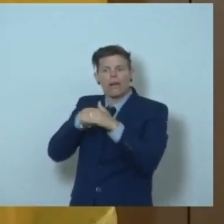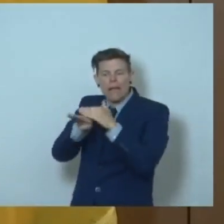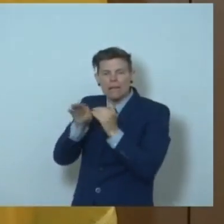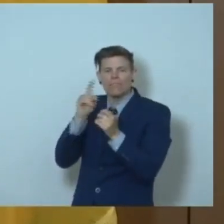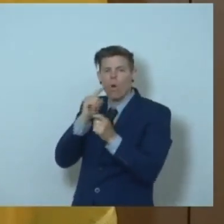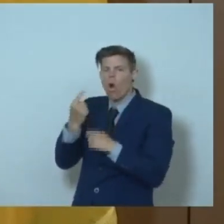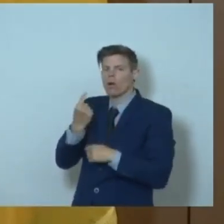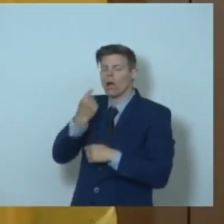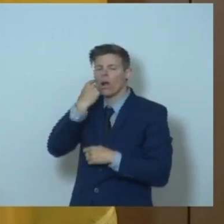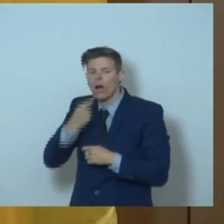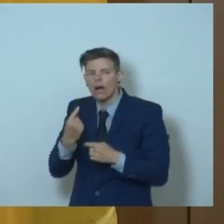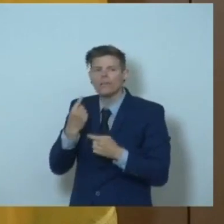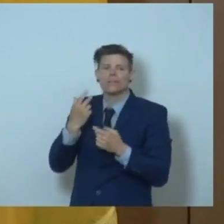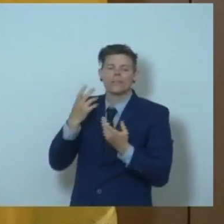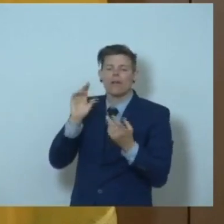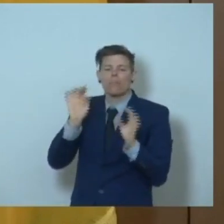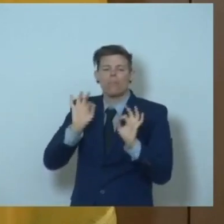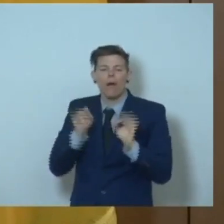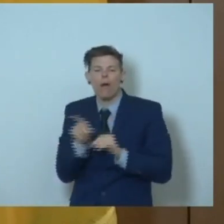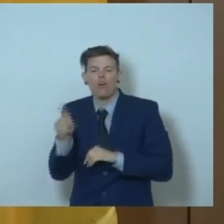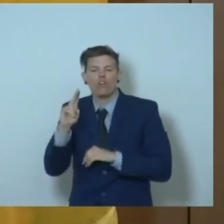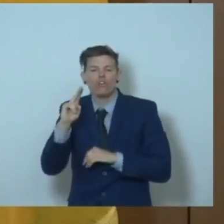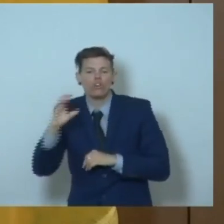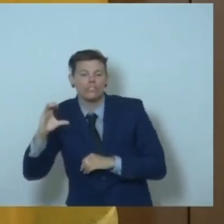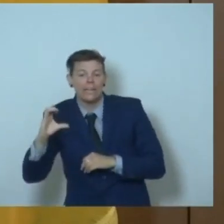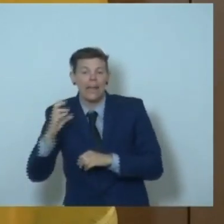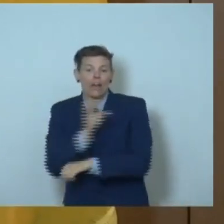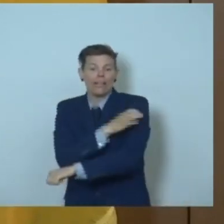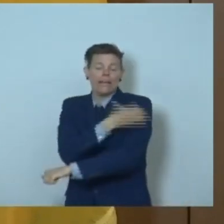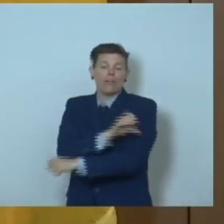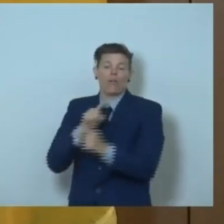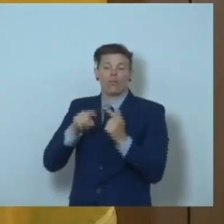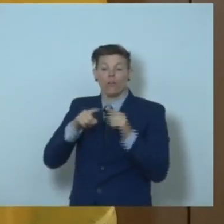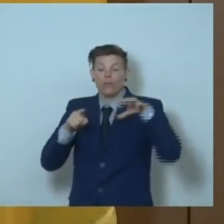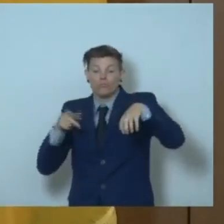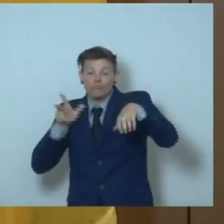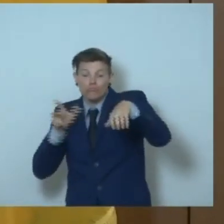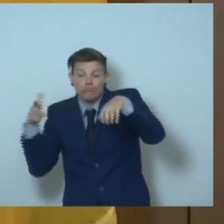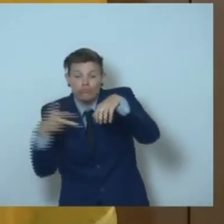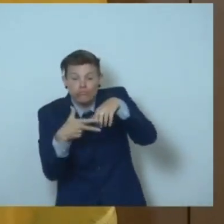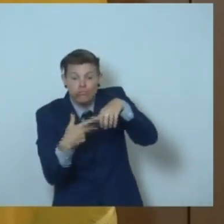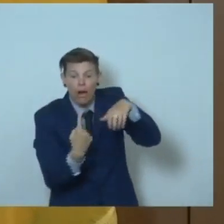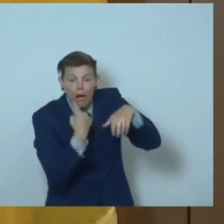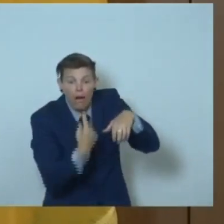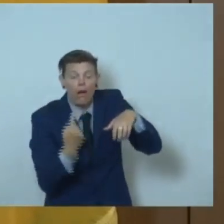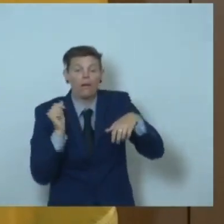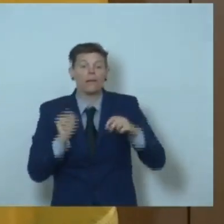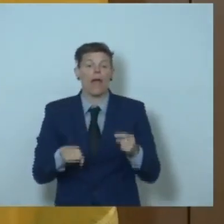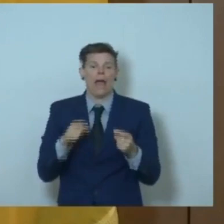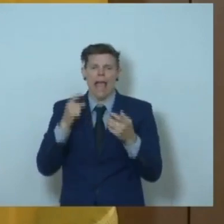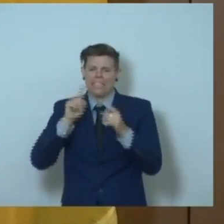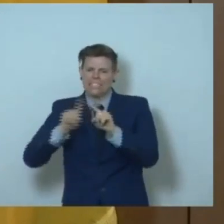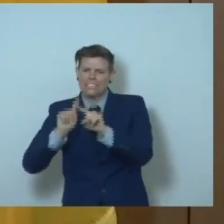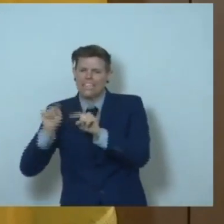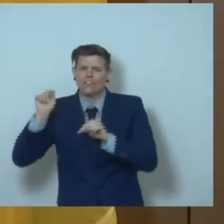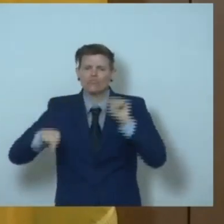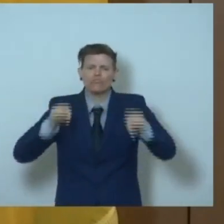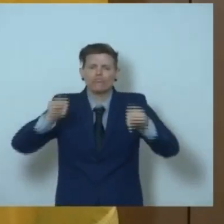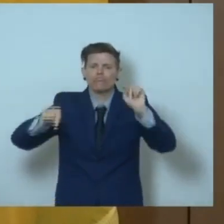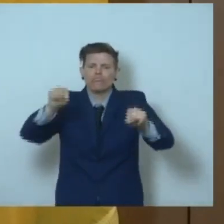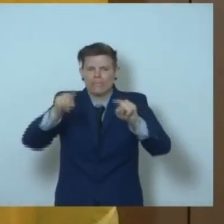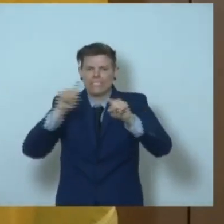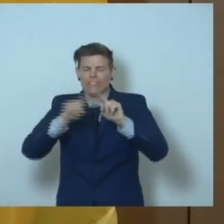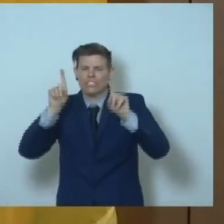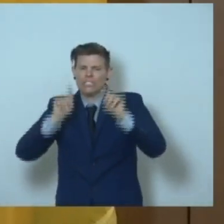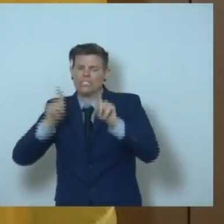Go to your urgent care. You too can get a diagnostic test for COVID for something like, on average, $100